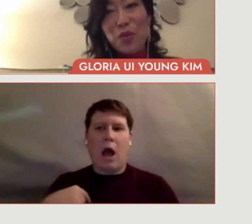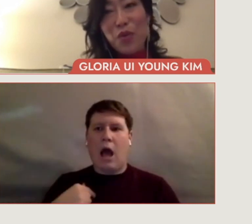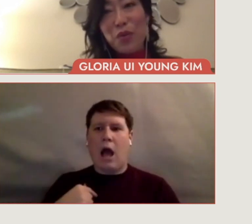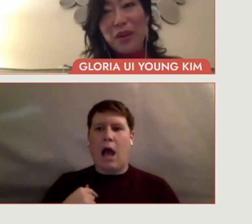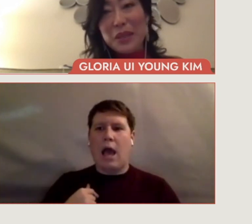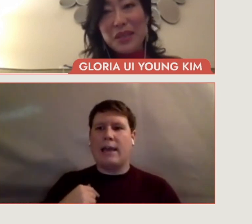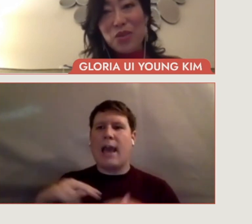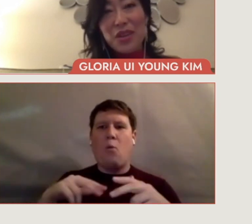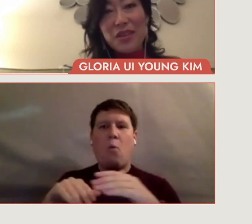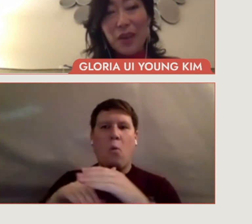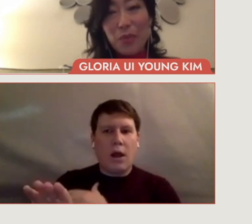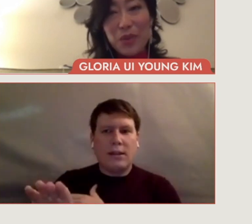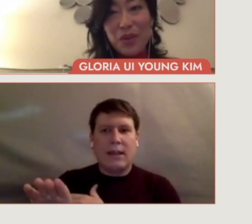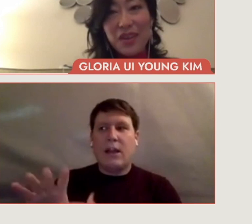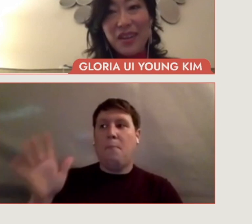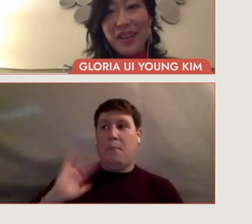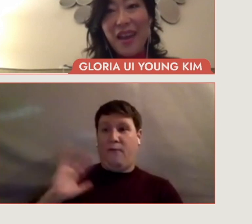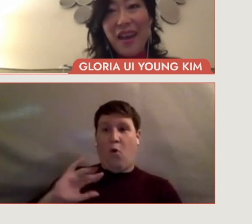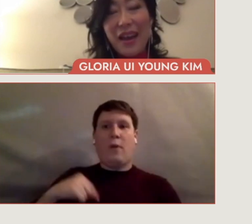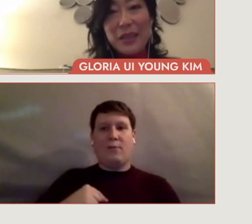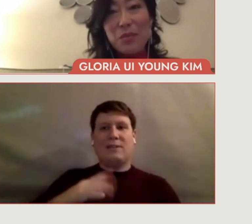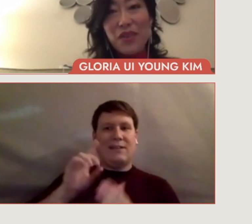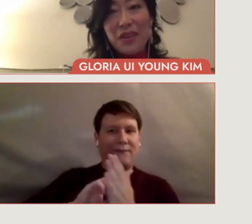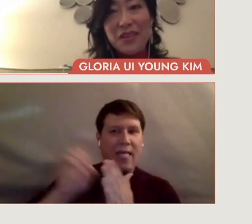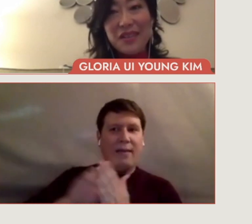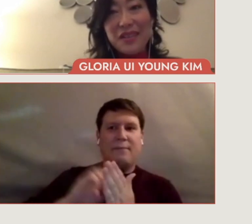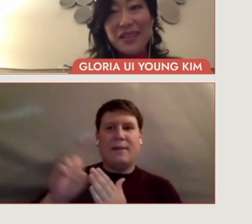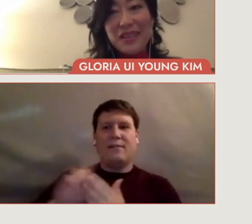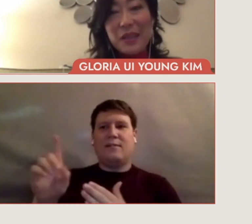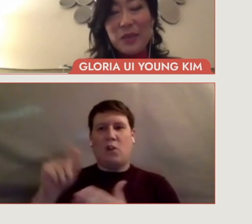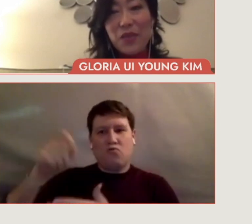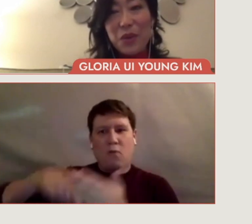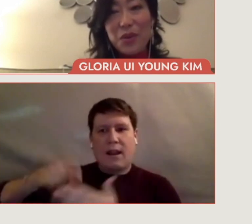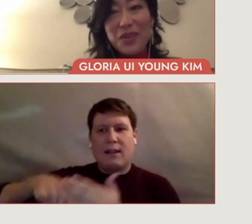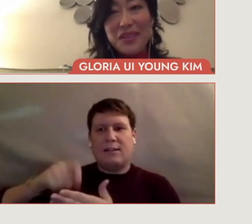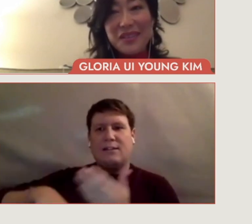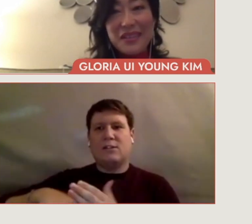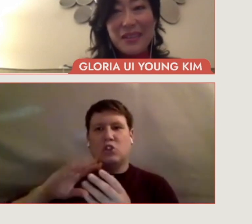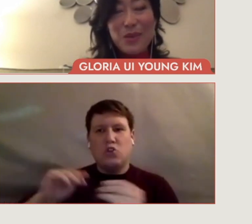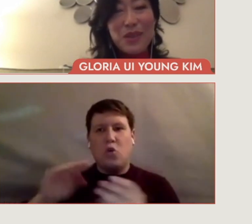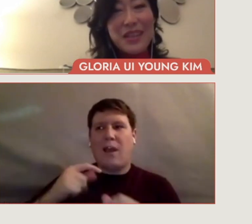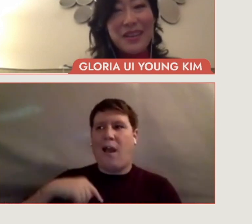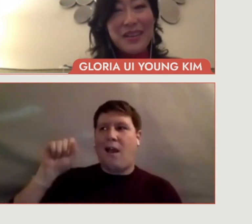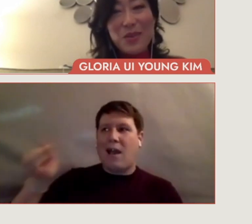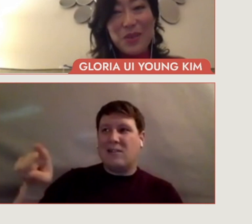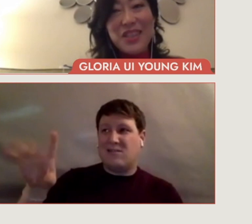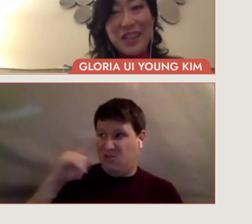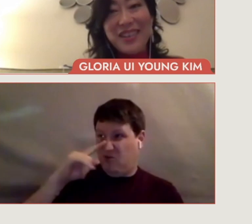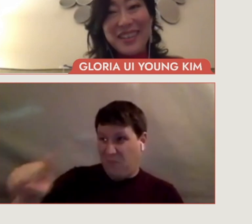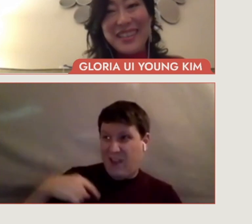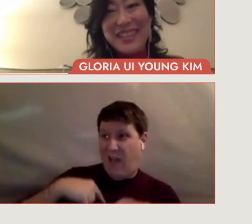years before when I was still trying to develop the story, and I'd asked him if I could take some photos, and